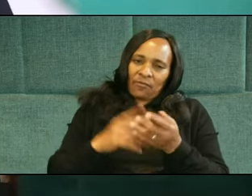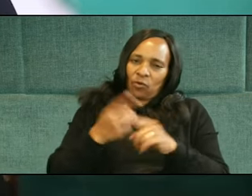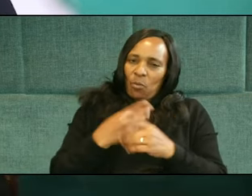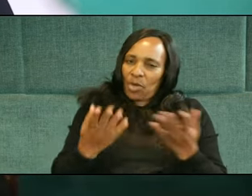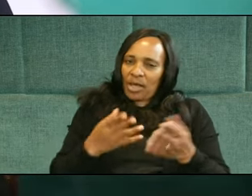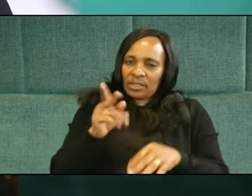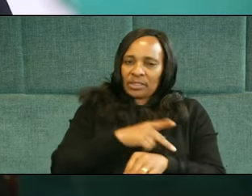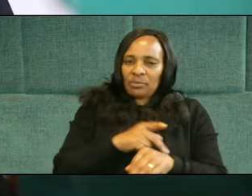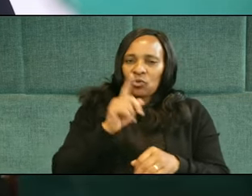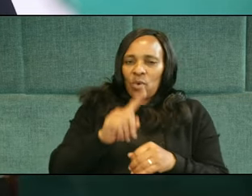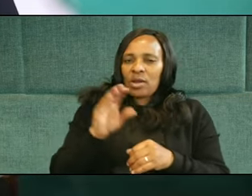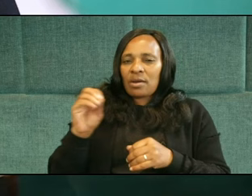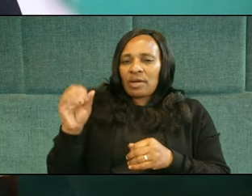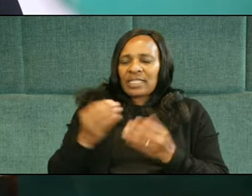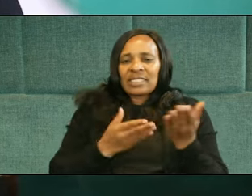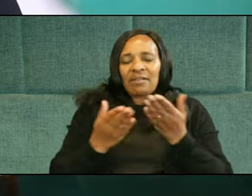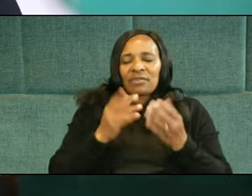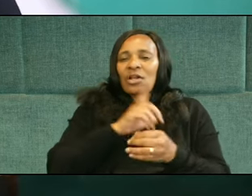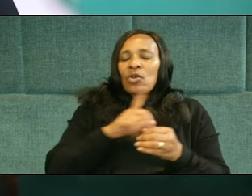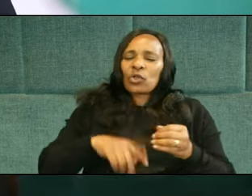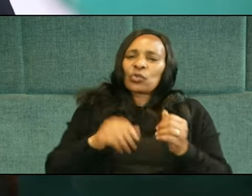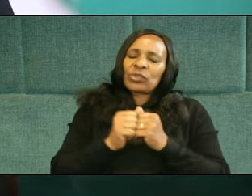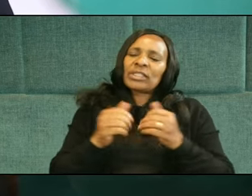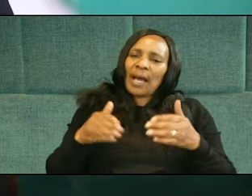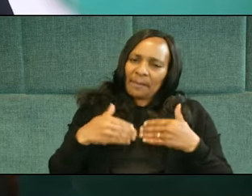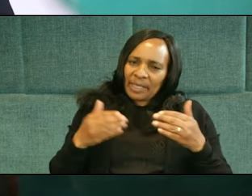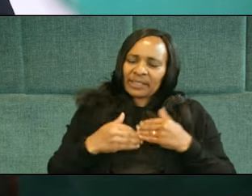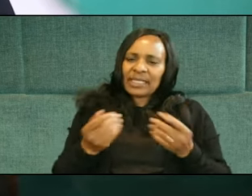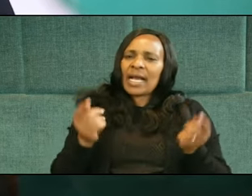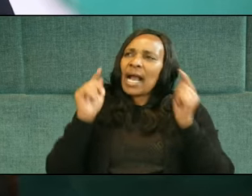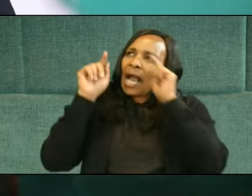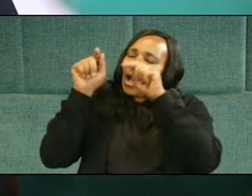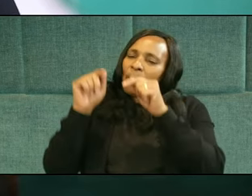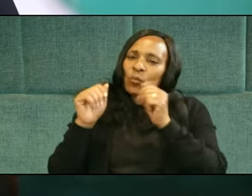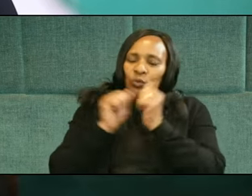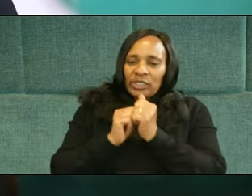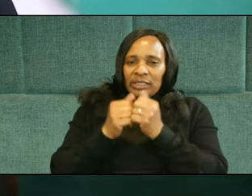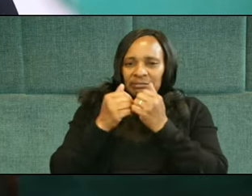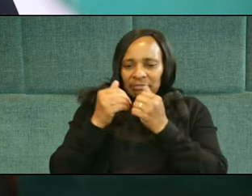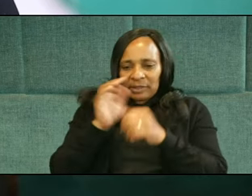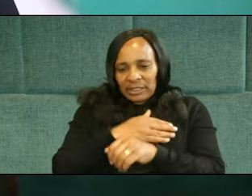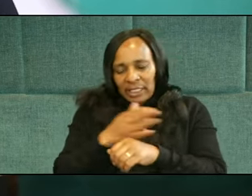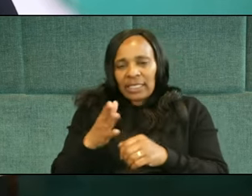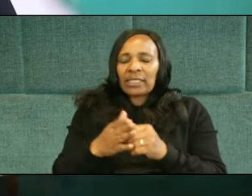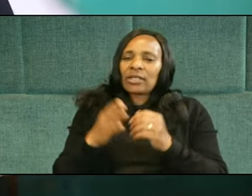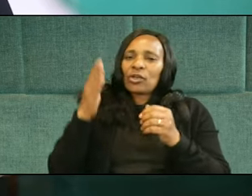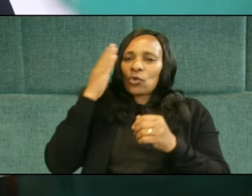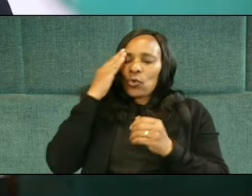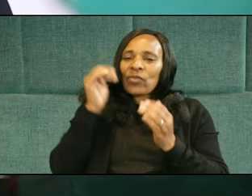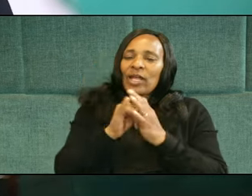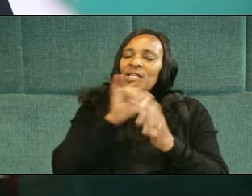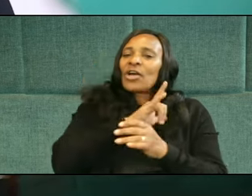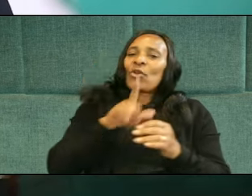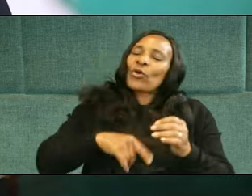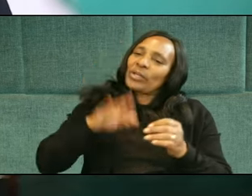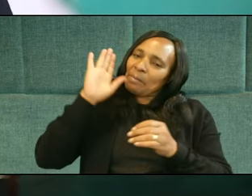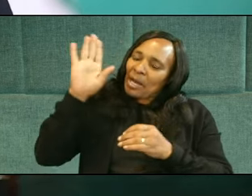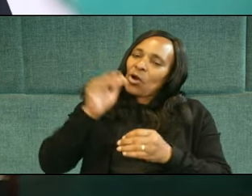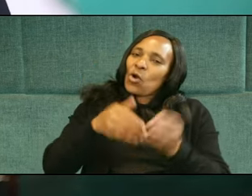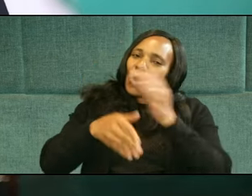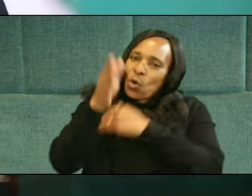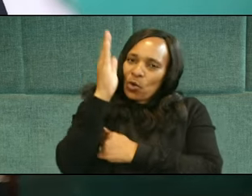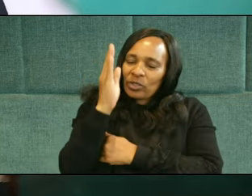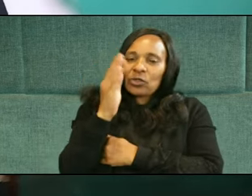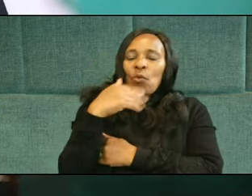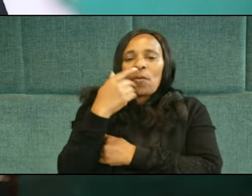100. "Serve the Lord with gladness. Come before his presence with singing. Know that the Lord, he is God. It is